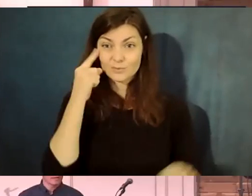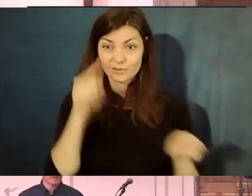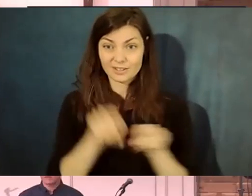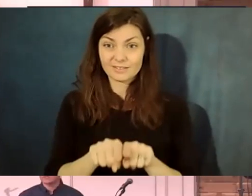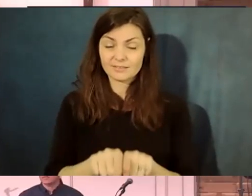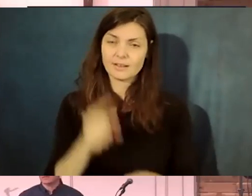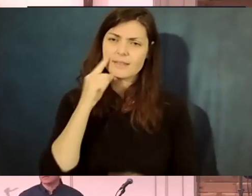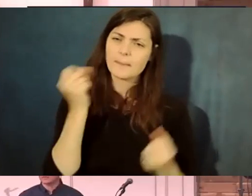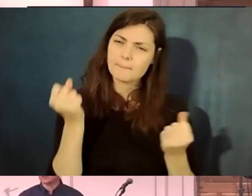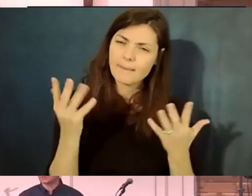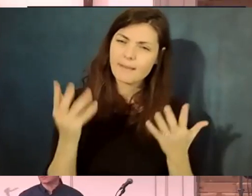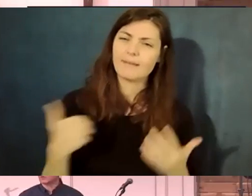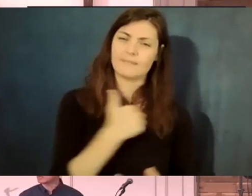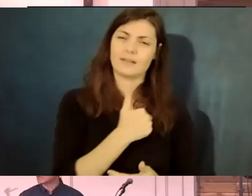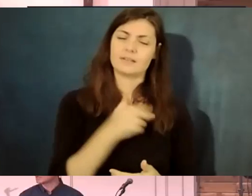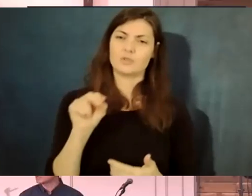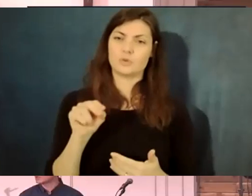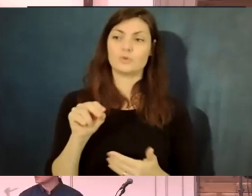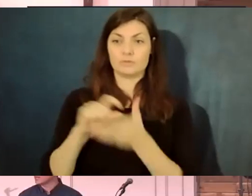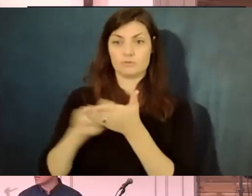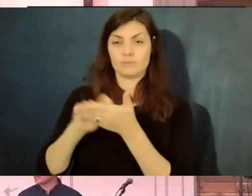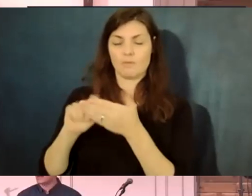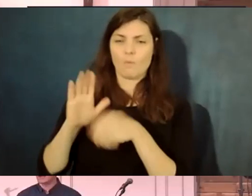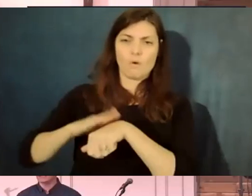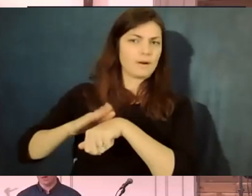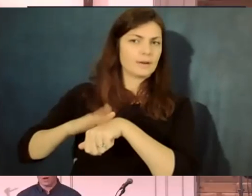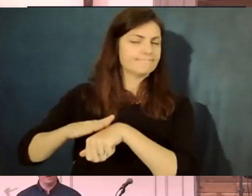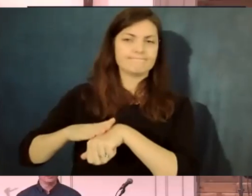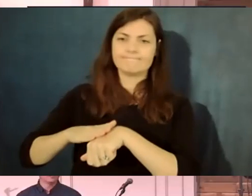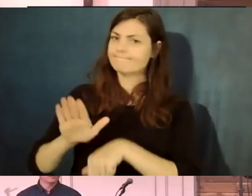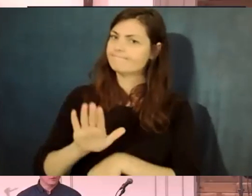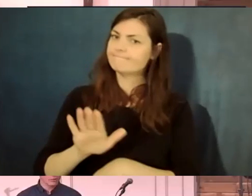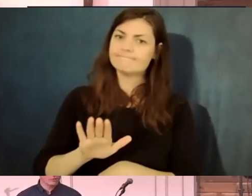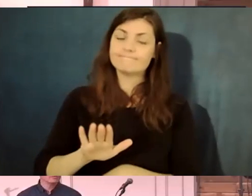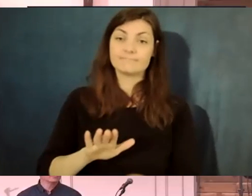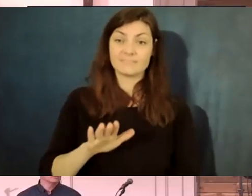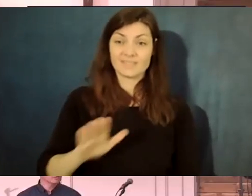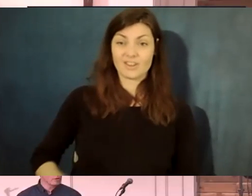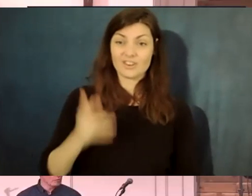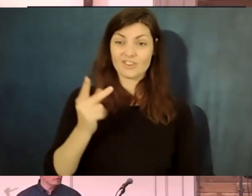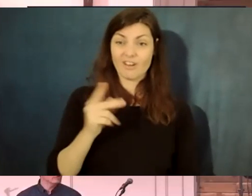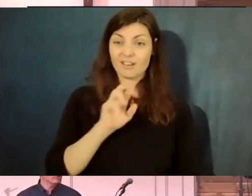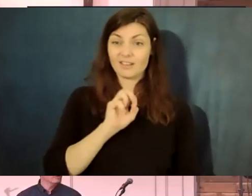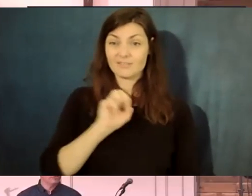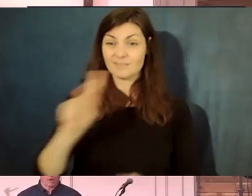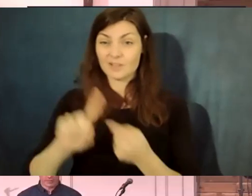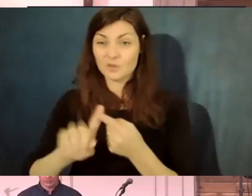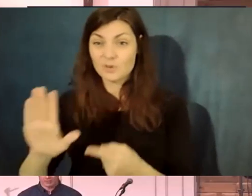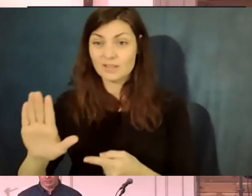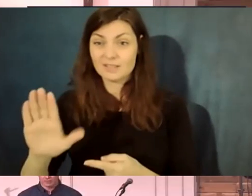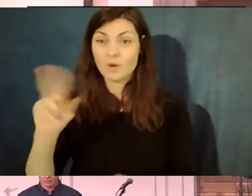And I think way too many of us do what the scripture warns against. The scripture says, a dog returns to its own